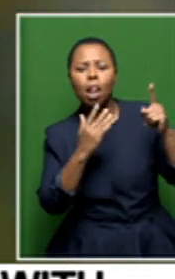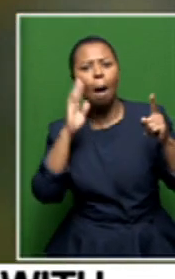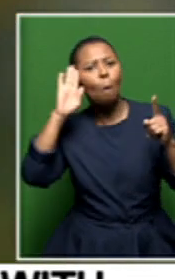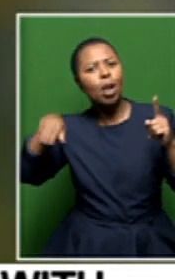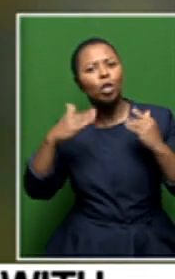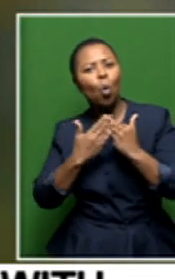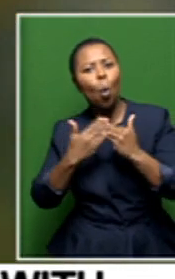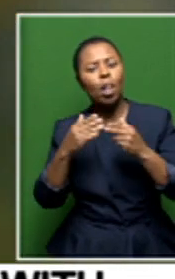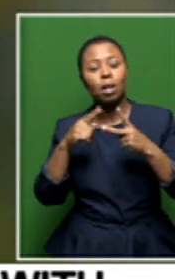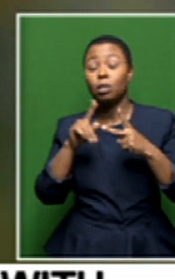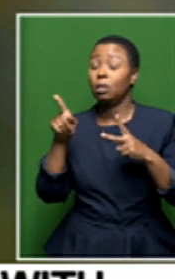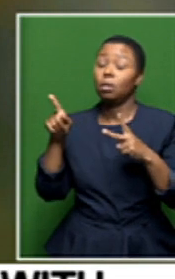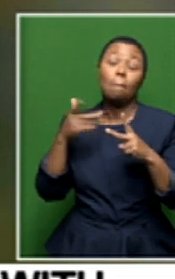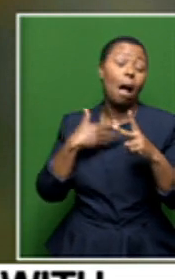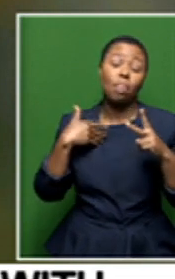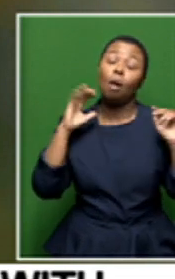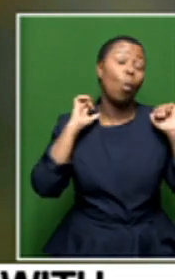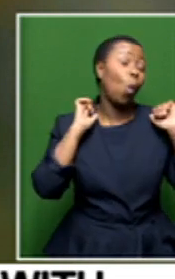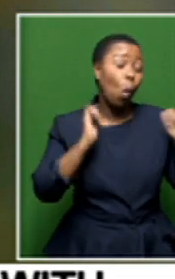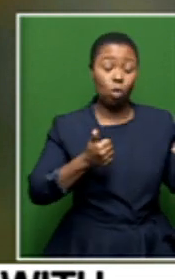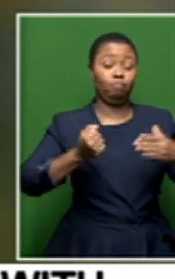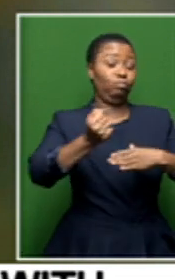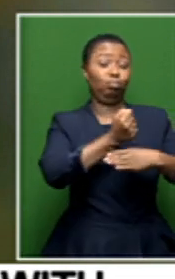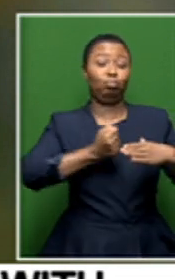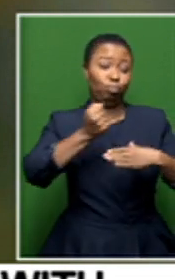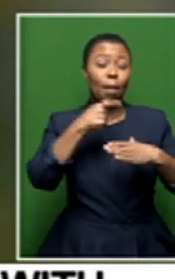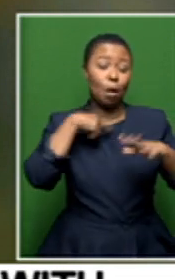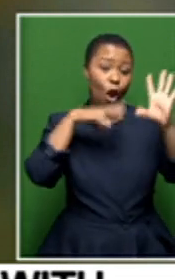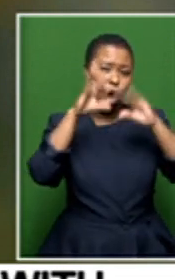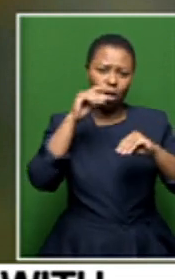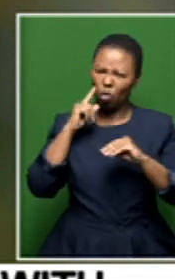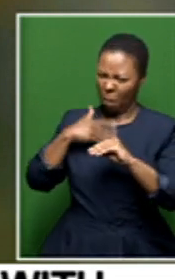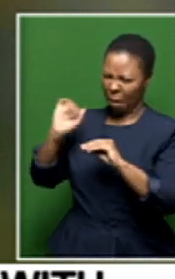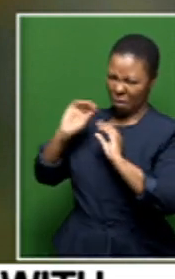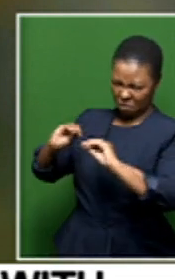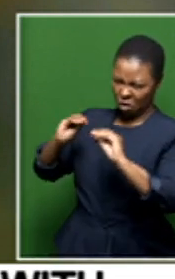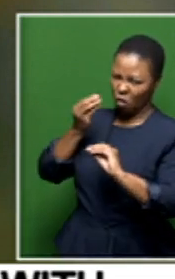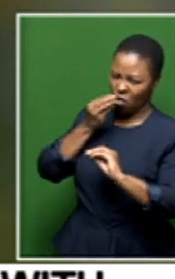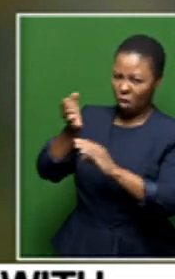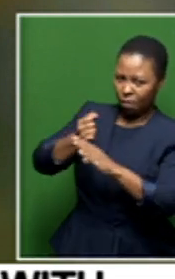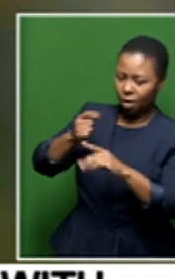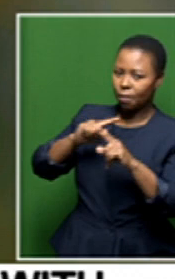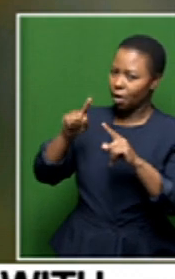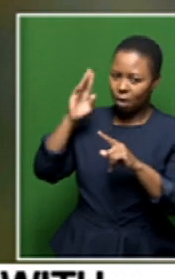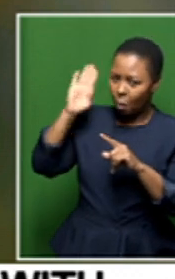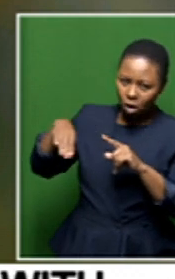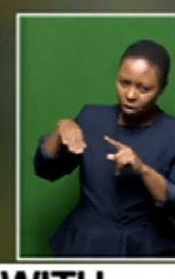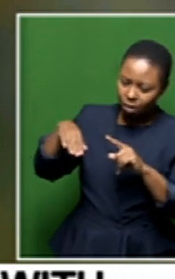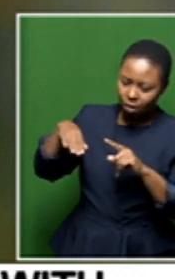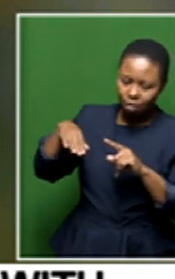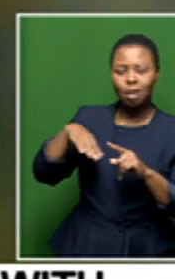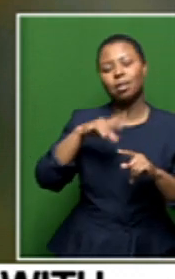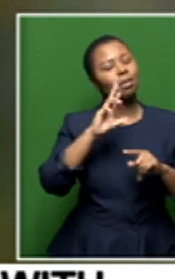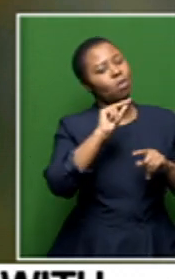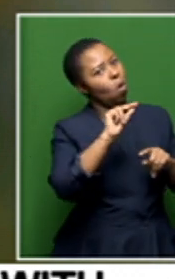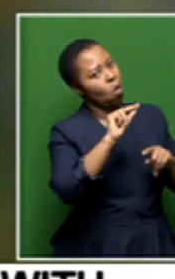she's a great cook, which is where I learned all the cooking. Okay, so your mom taught you how to cook? Yes. Not the boarding masters, etc.?